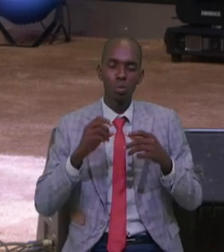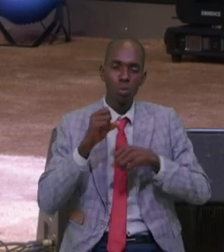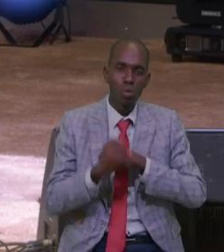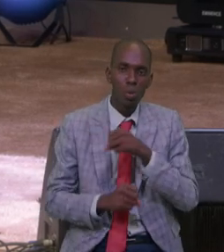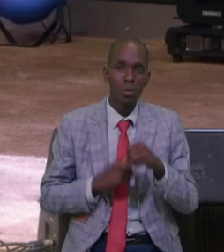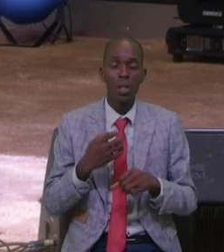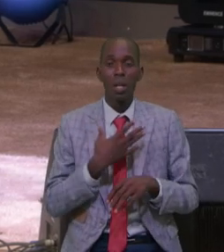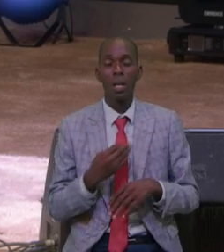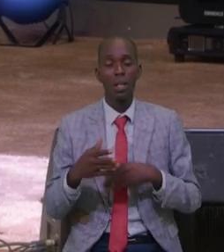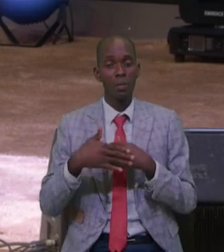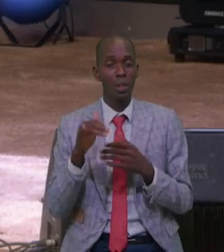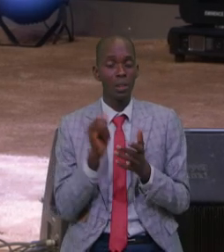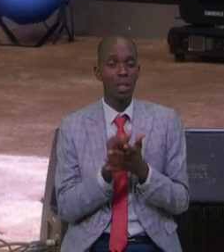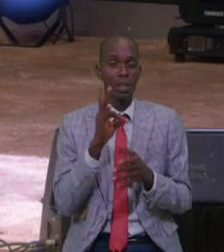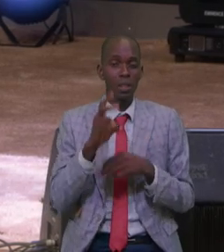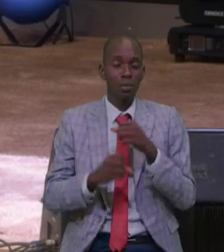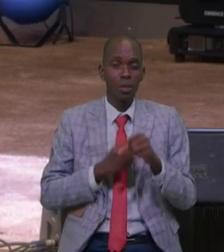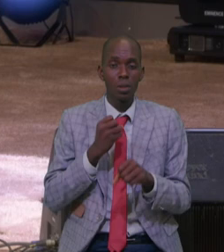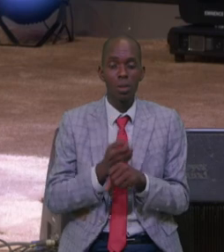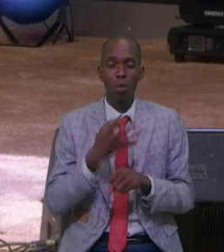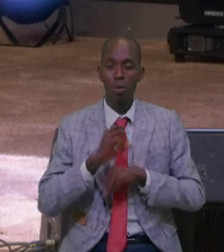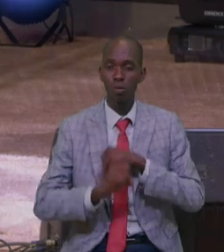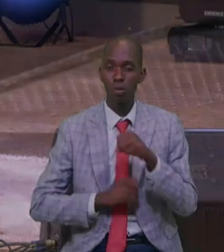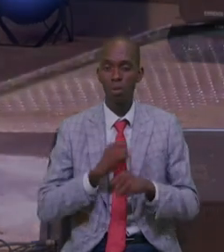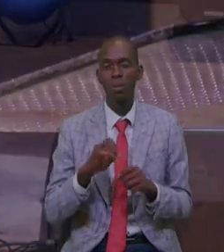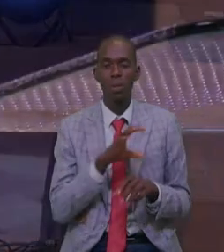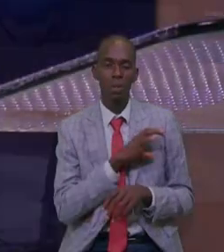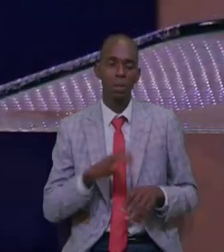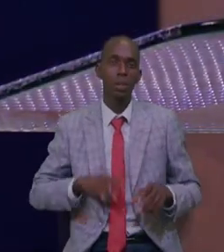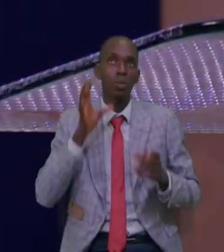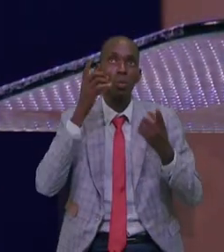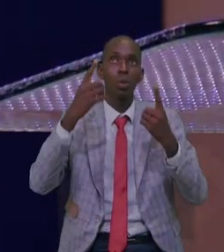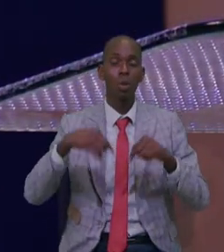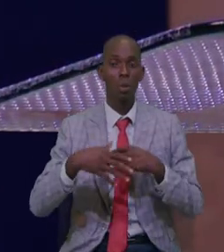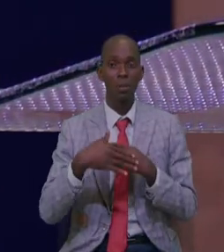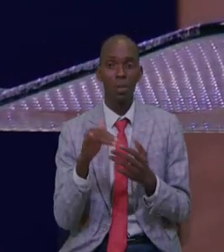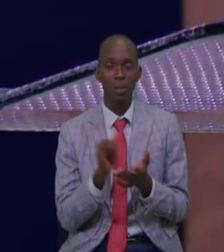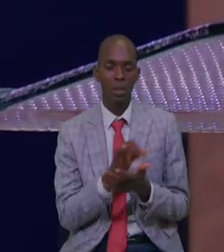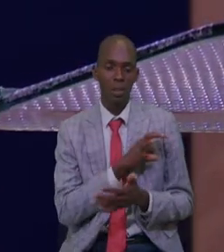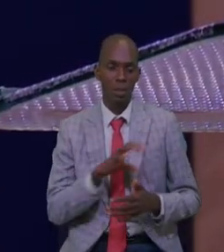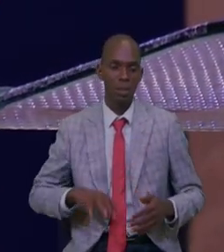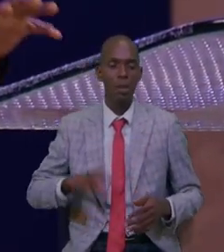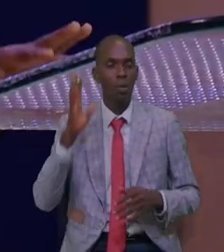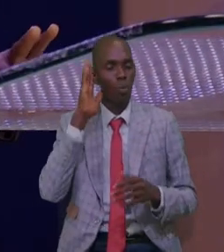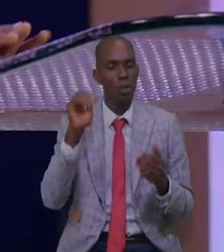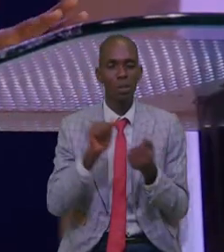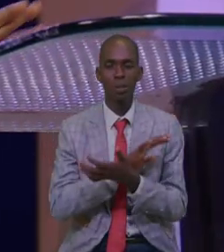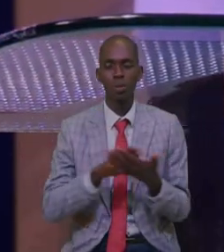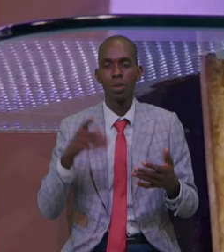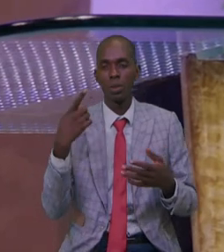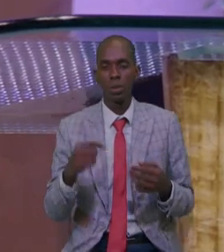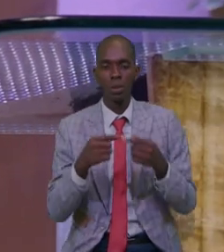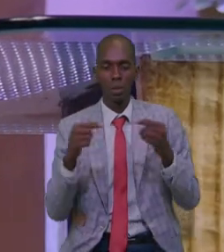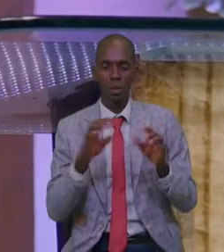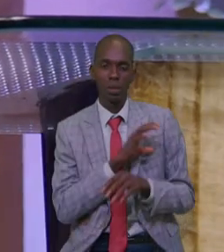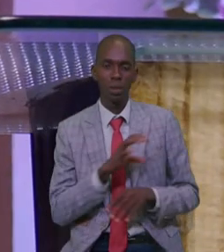rapture, Christ will come. And when Christ comes, he'll destroy the Antichrist. He'll destroy the kingdoms